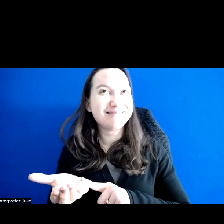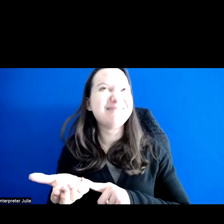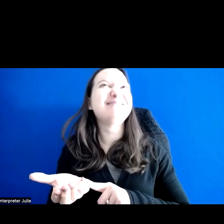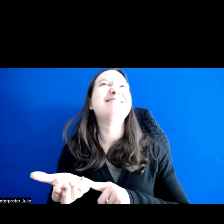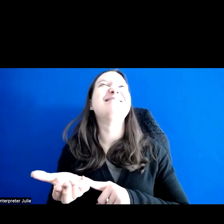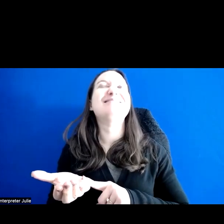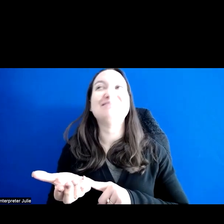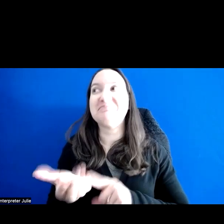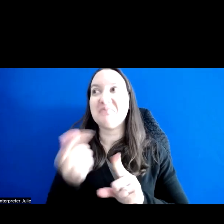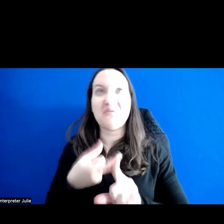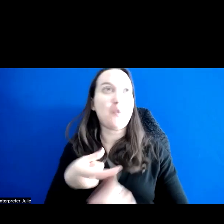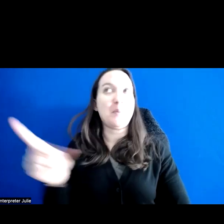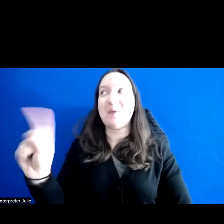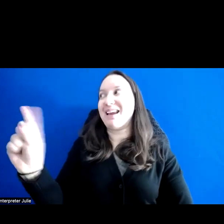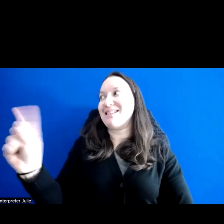from whatever source.